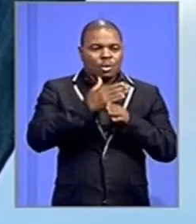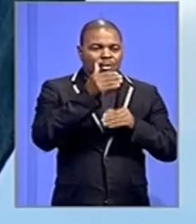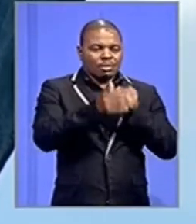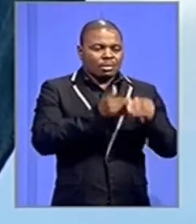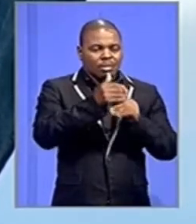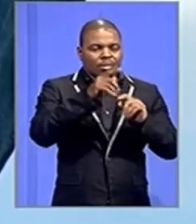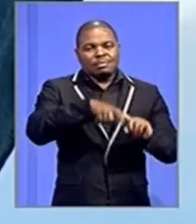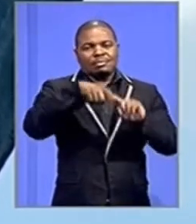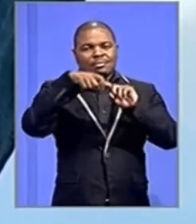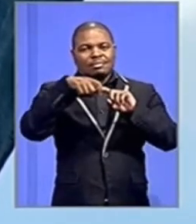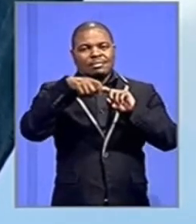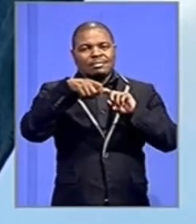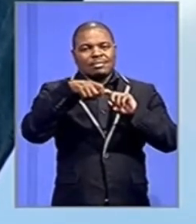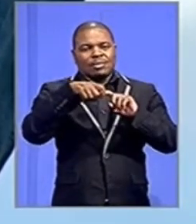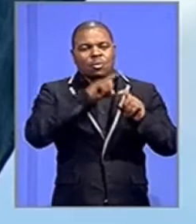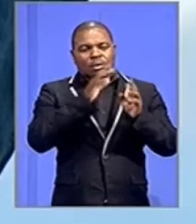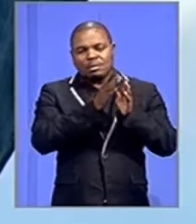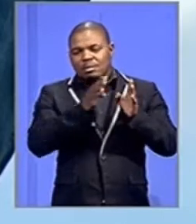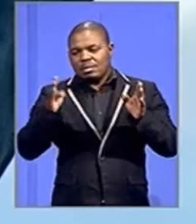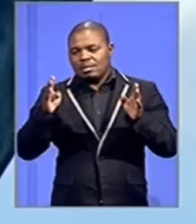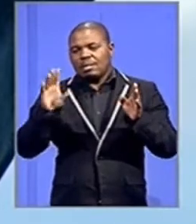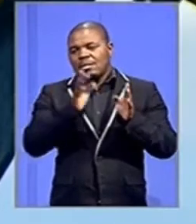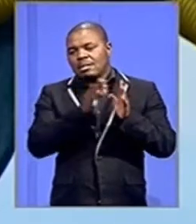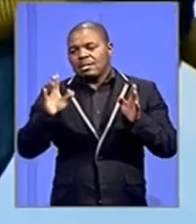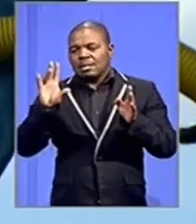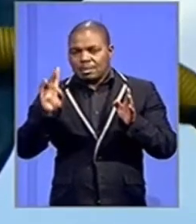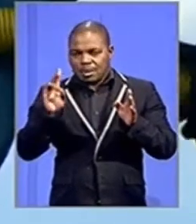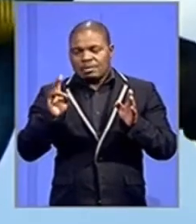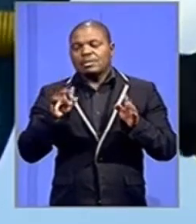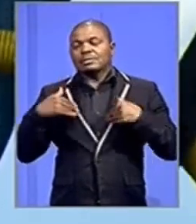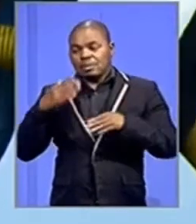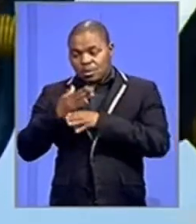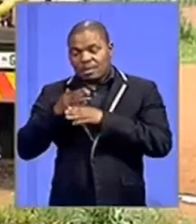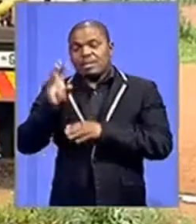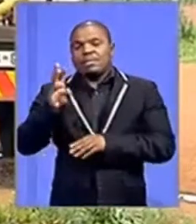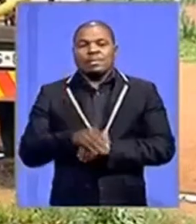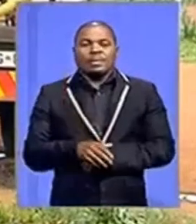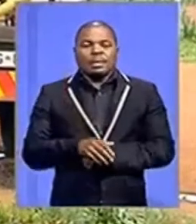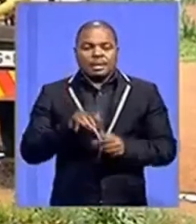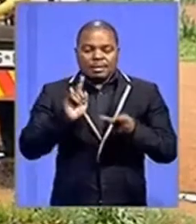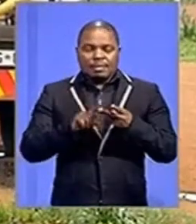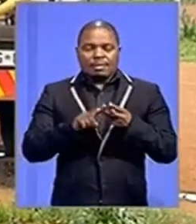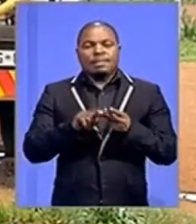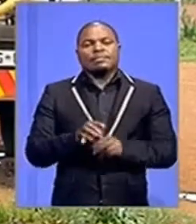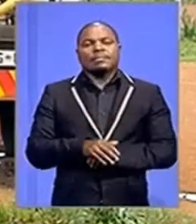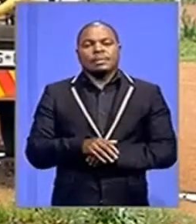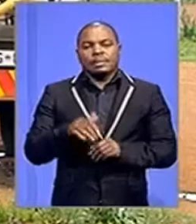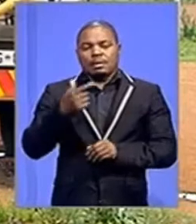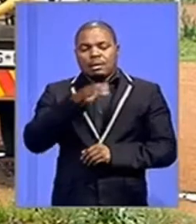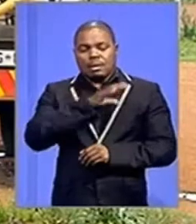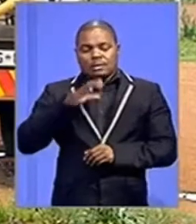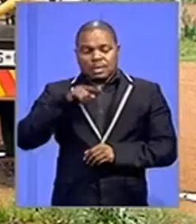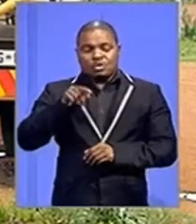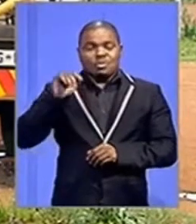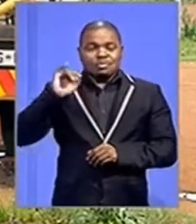e neng e simolola gompieno go fitlha la boraro go sutisetswa go la bone. Le kopano ya ntlha ya ngwaga le ngwaga ya kgotla mo masepaleng